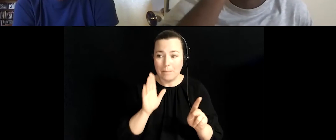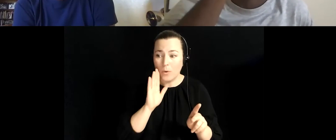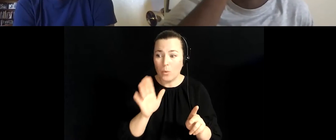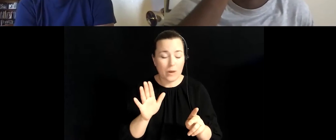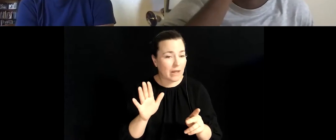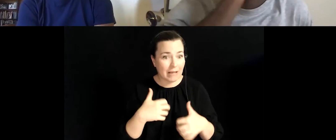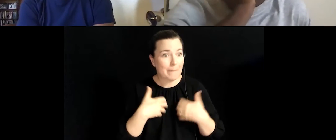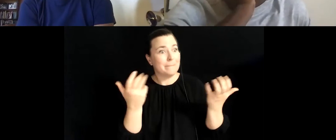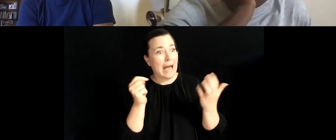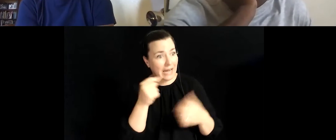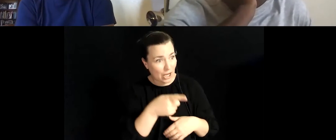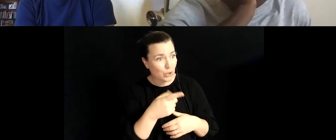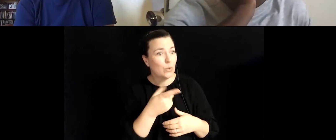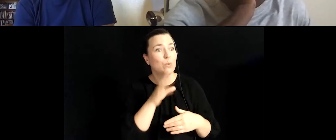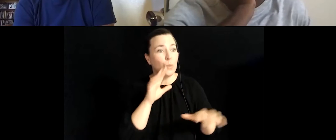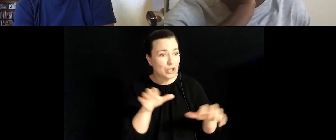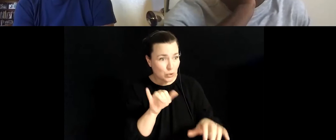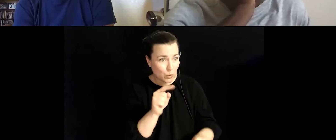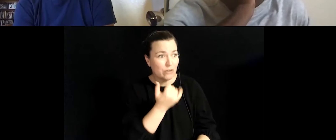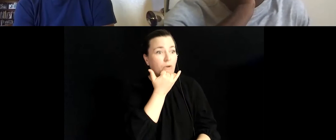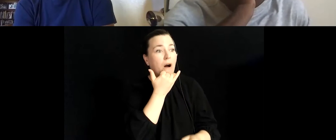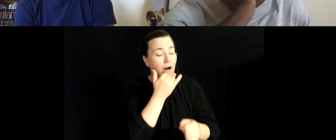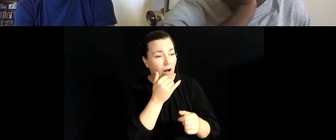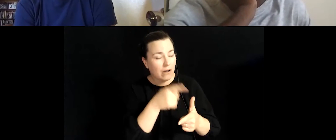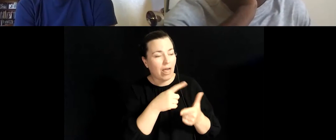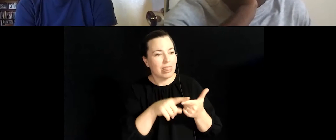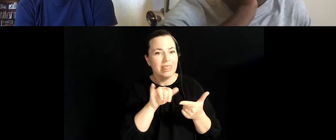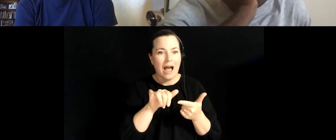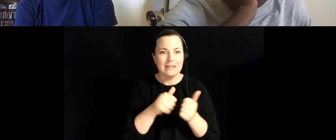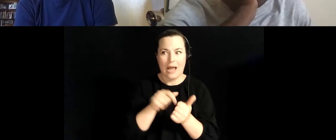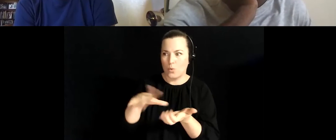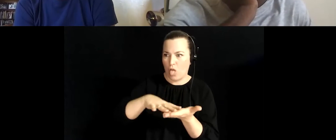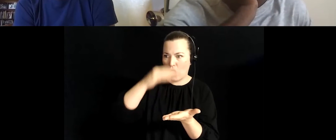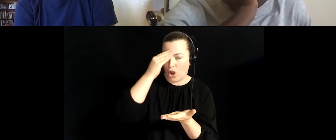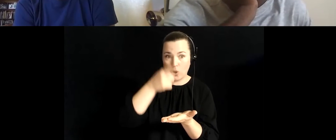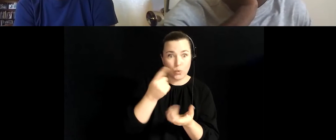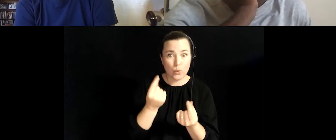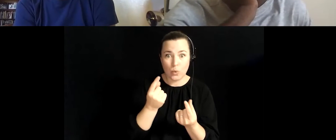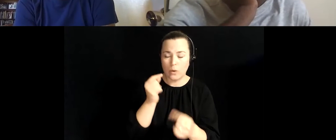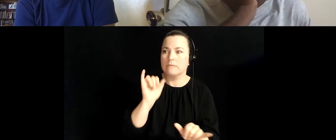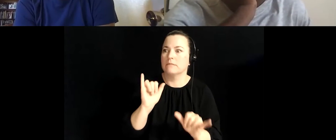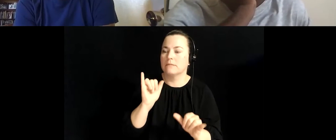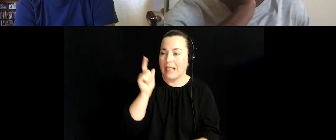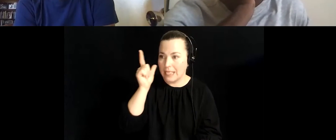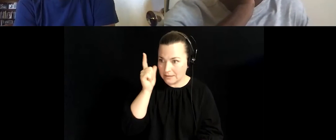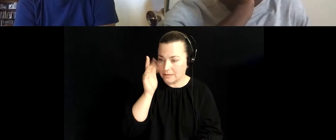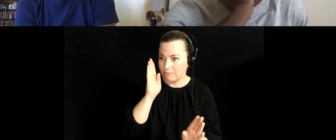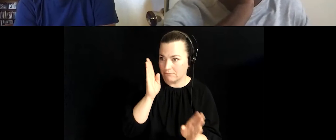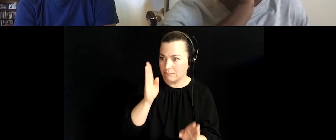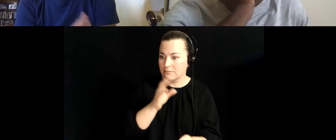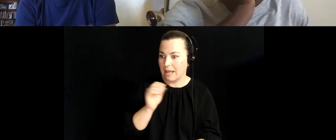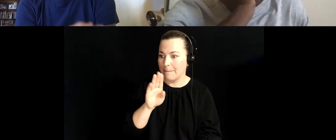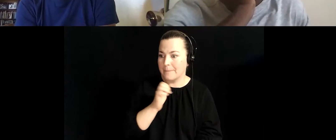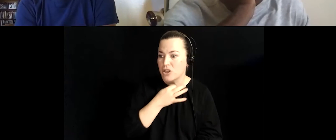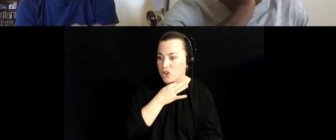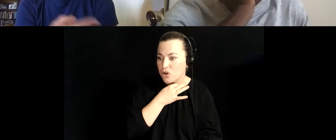learn. And the thing you need to do is listen and be curious and listen to disabled people and